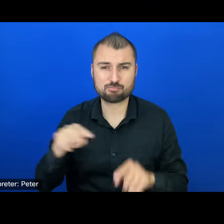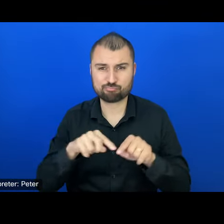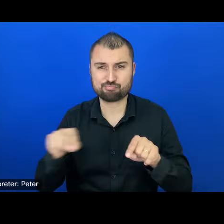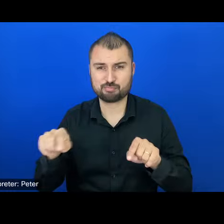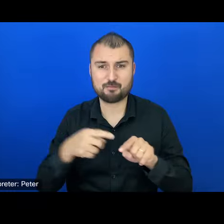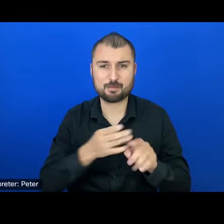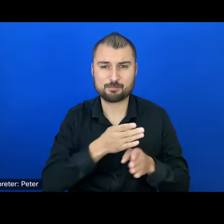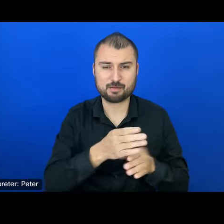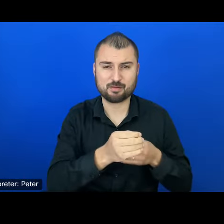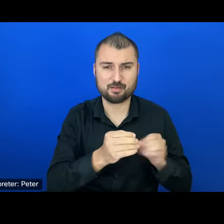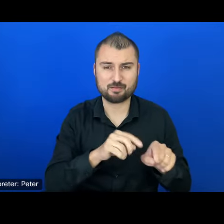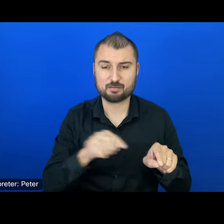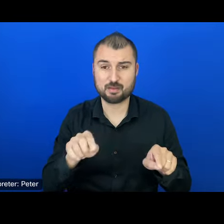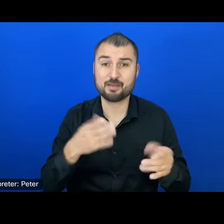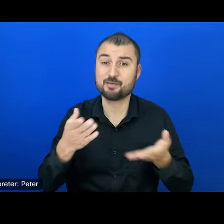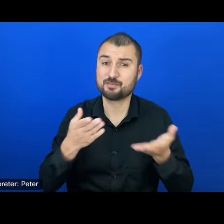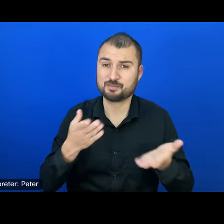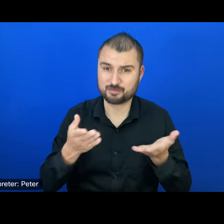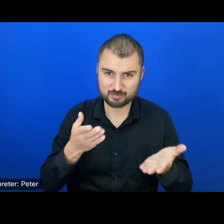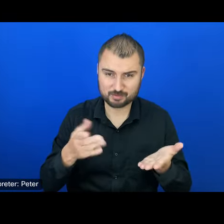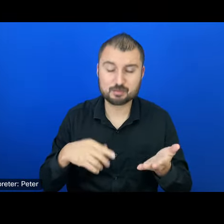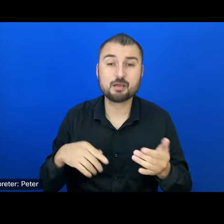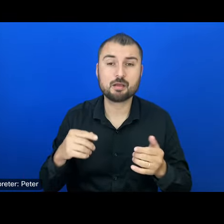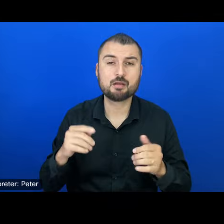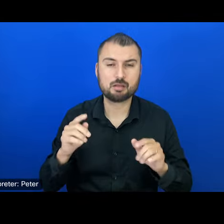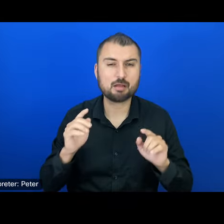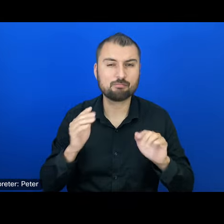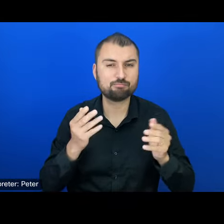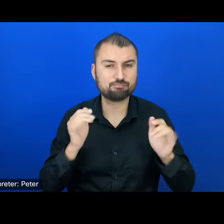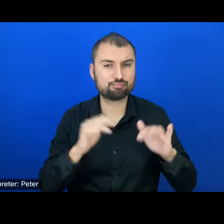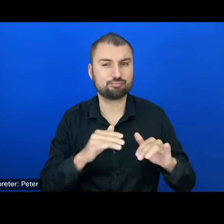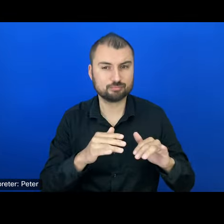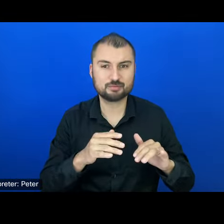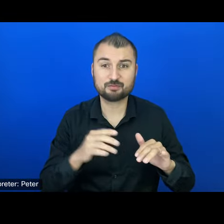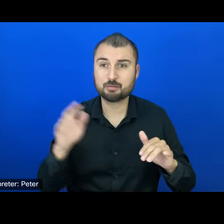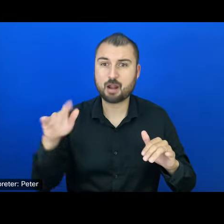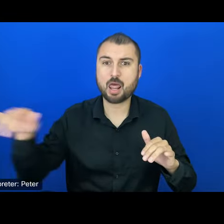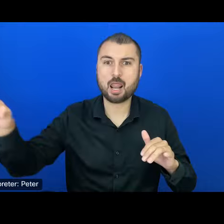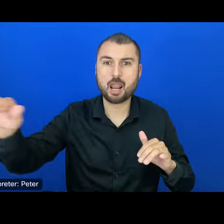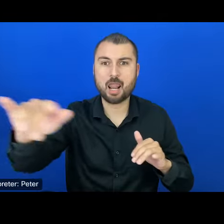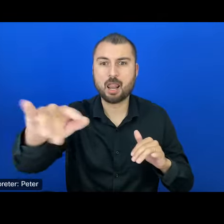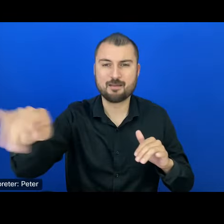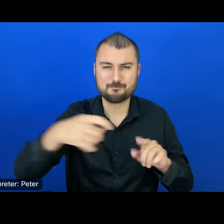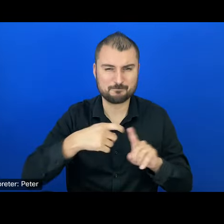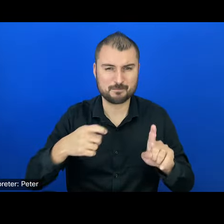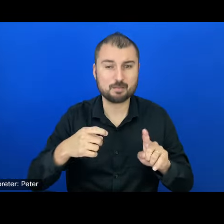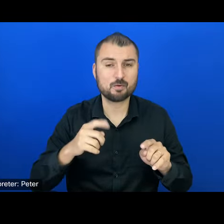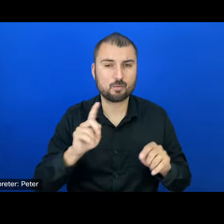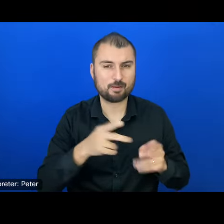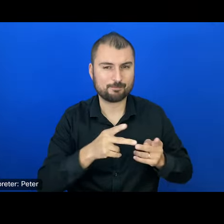as services are conducted out at these sites that are somewhat remote from where these facilities are, A couple of our places already